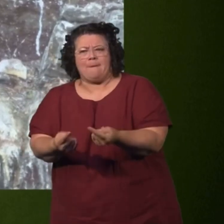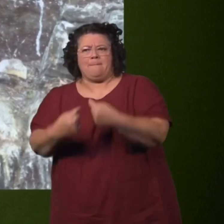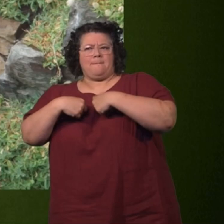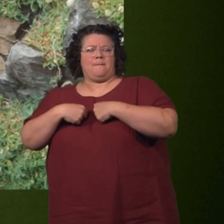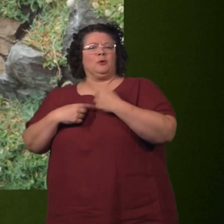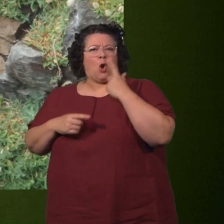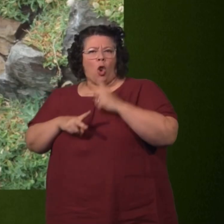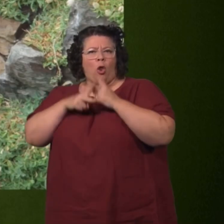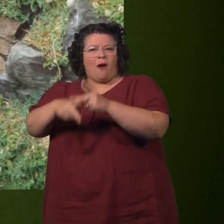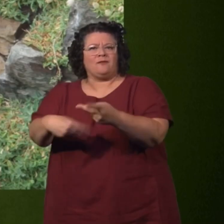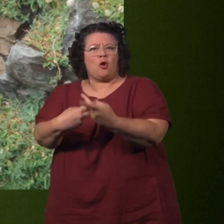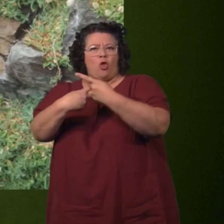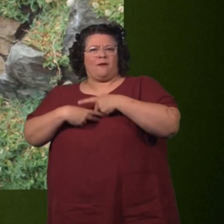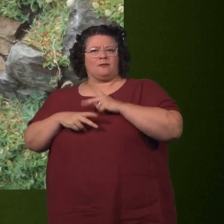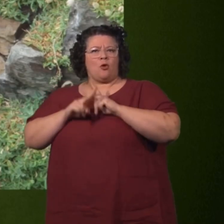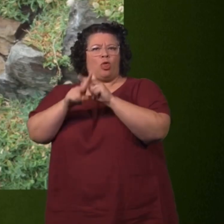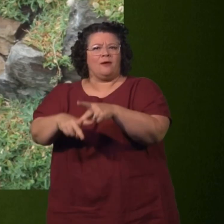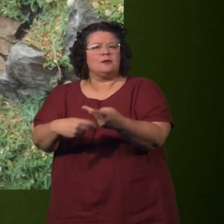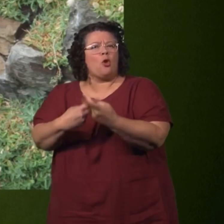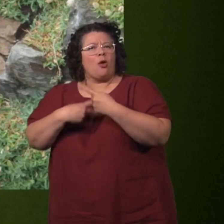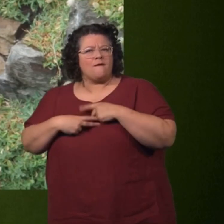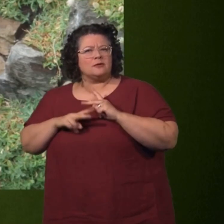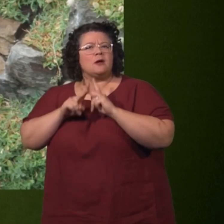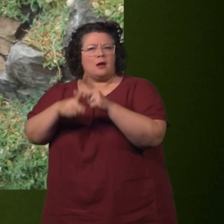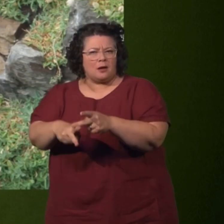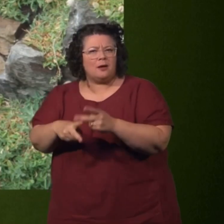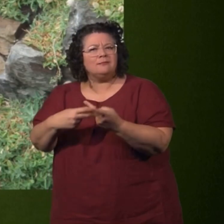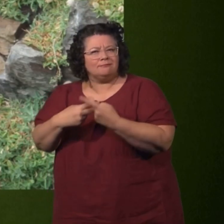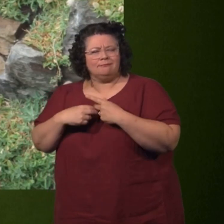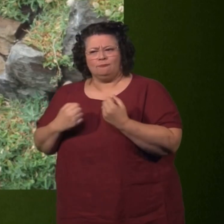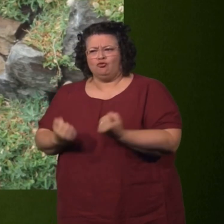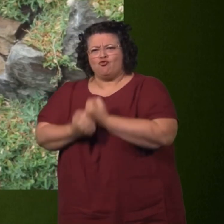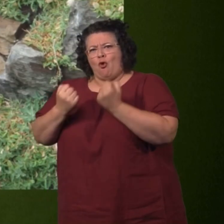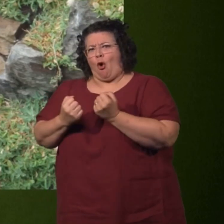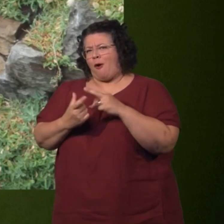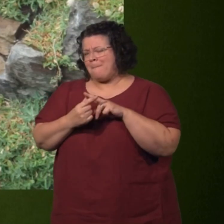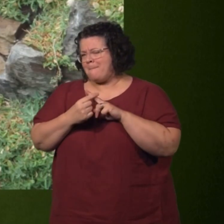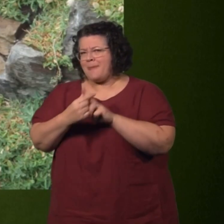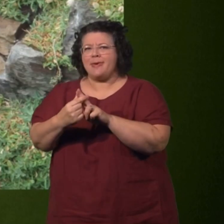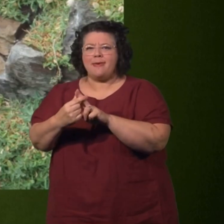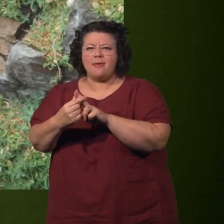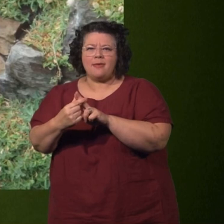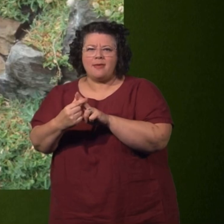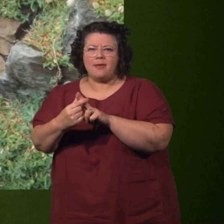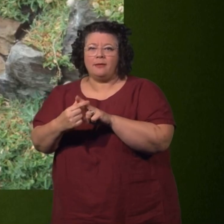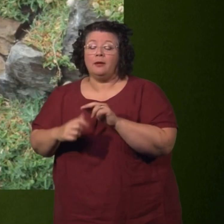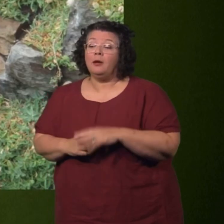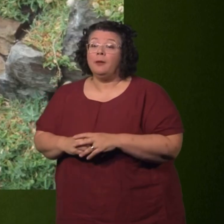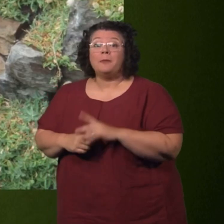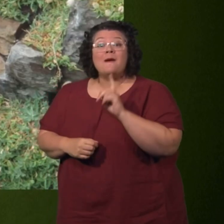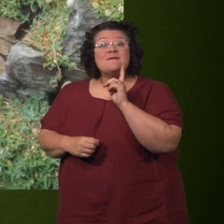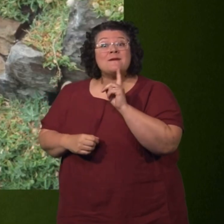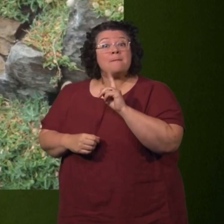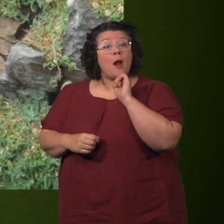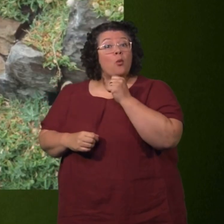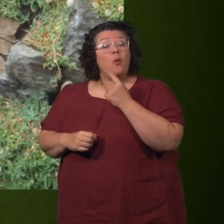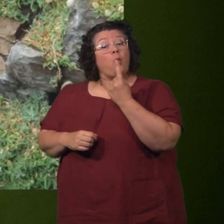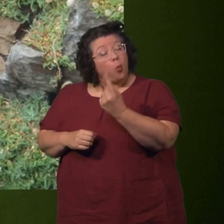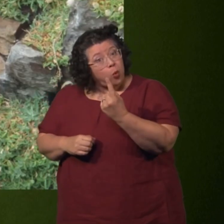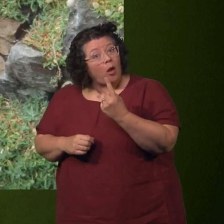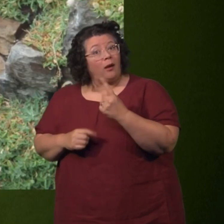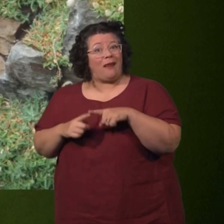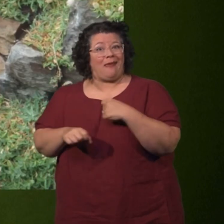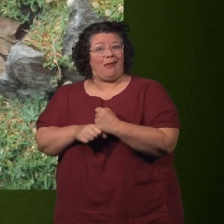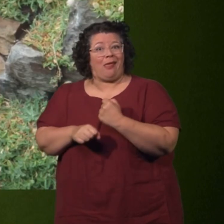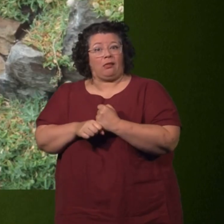pretty good too. So helping to reinforce that pair bond. The female will lay one egg